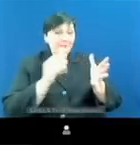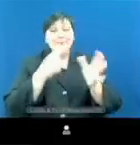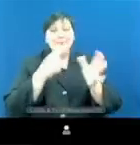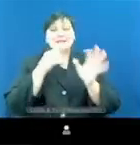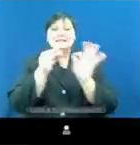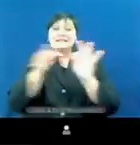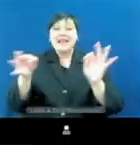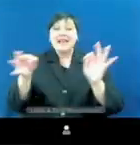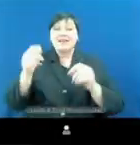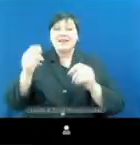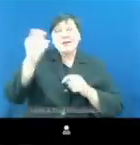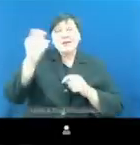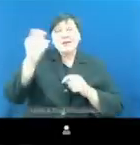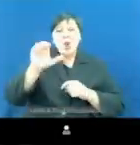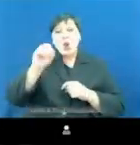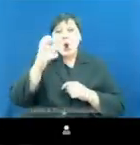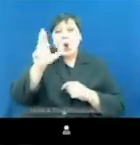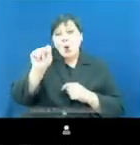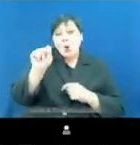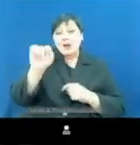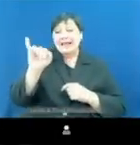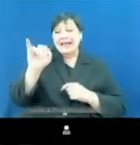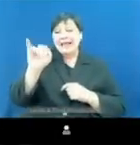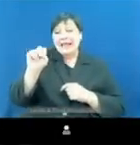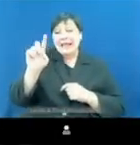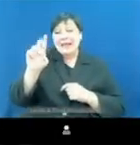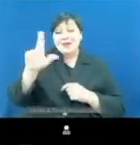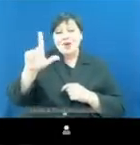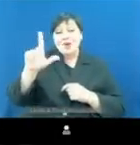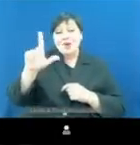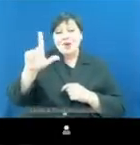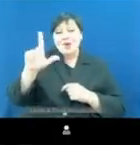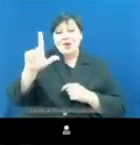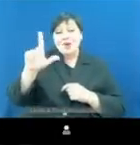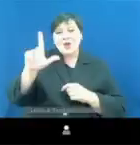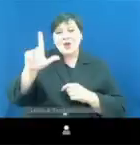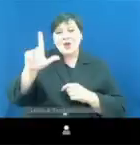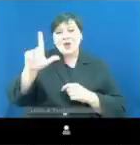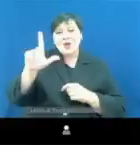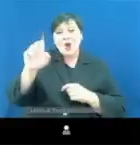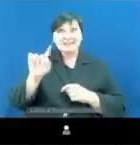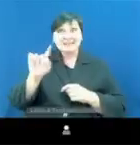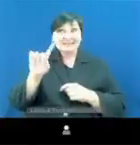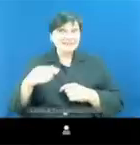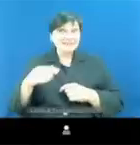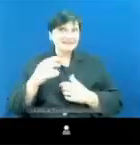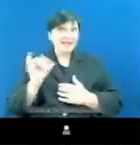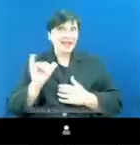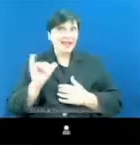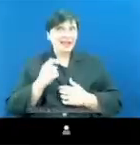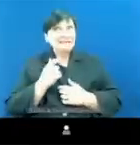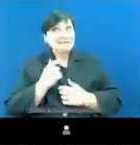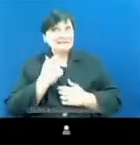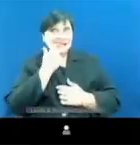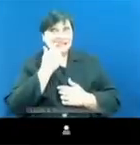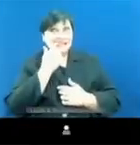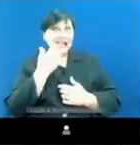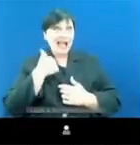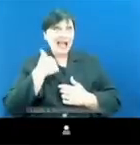with a question intonation, and that essentially is a polite way of saying I need a bit more time, Judge.